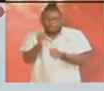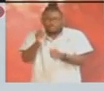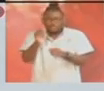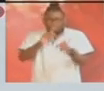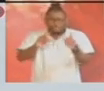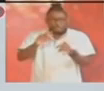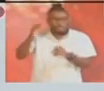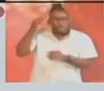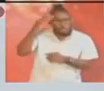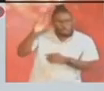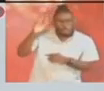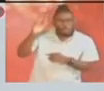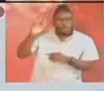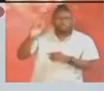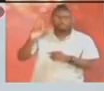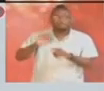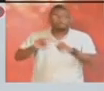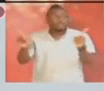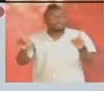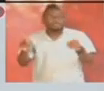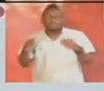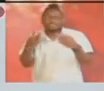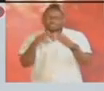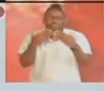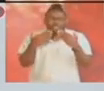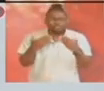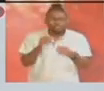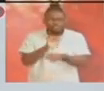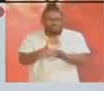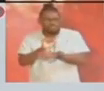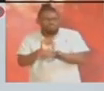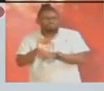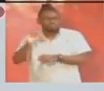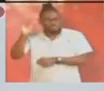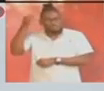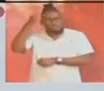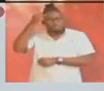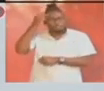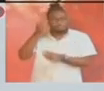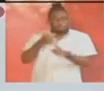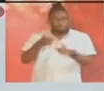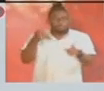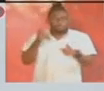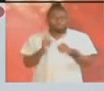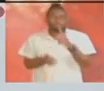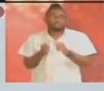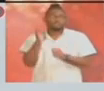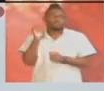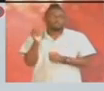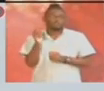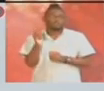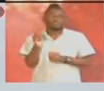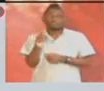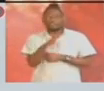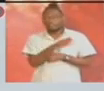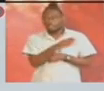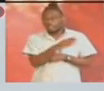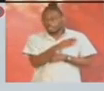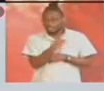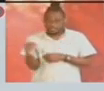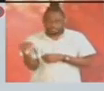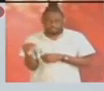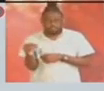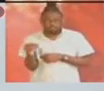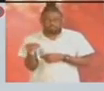the cooperation between the governments of people of Trinidad and Tobago, the Honorable Prime Minister and his counterpart